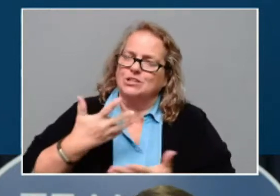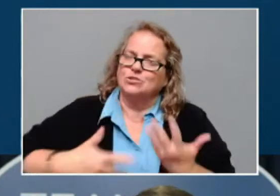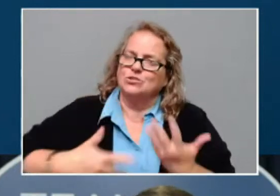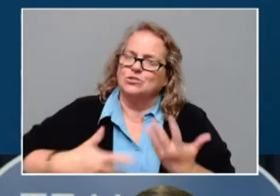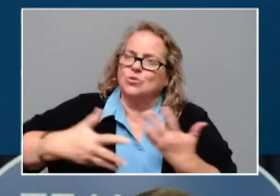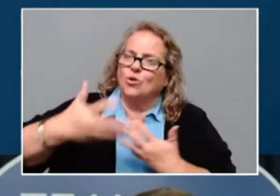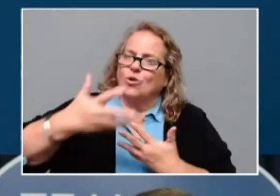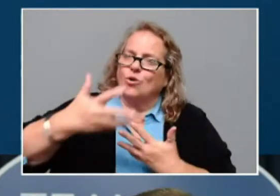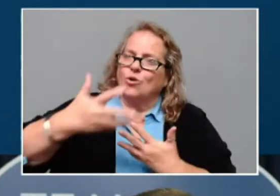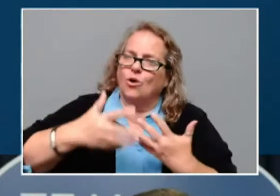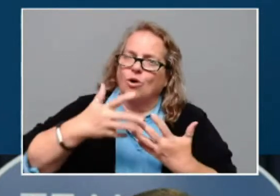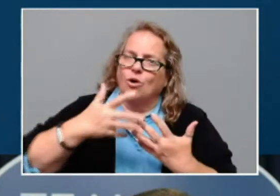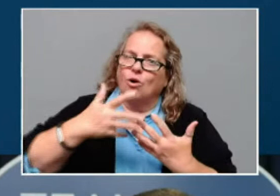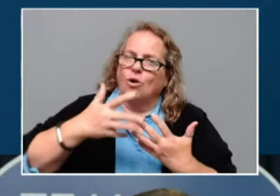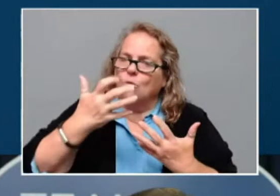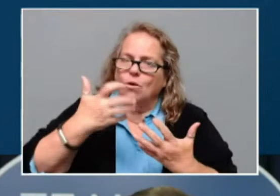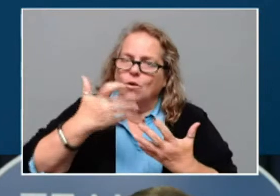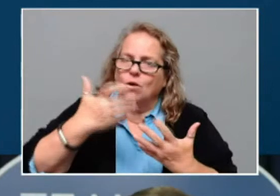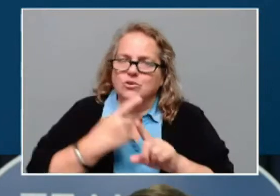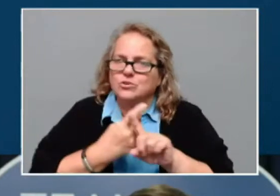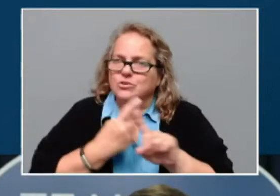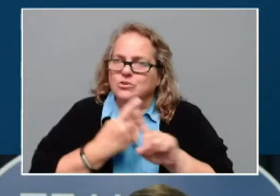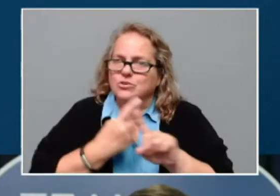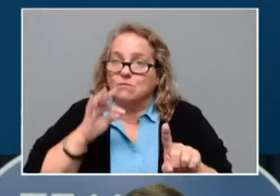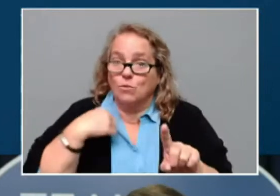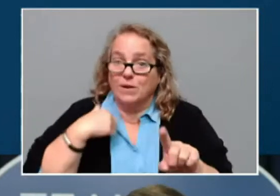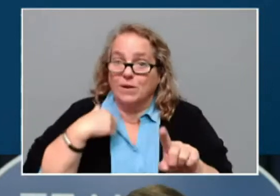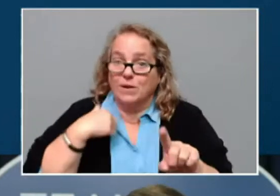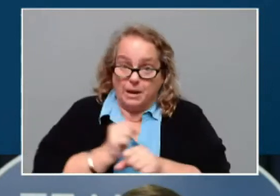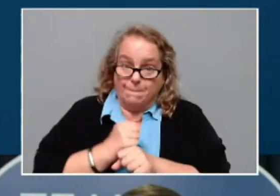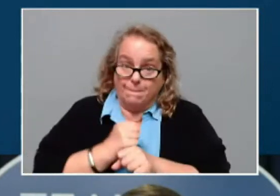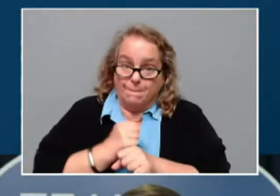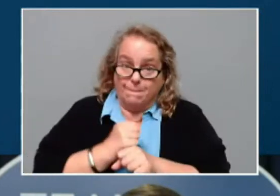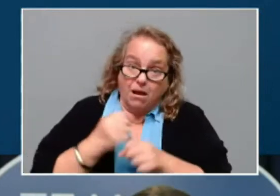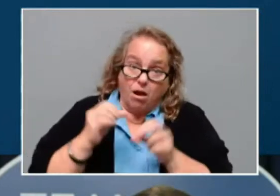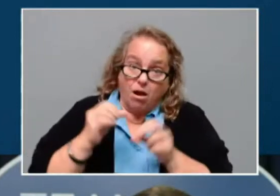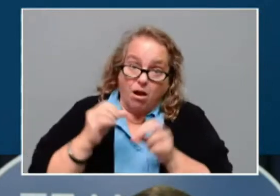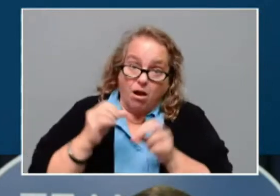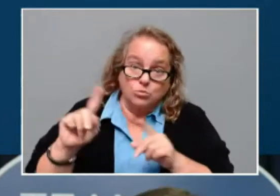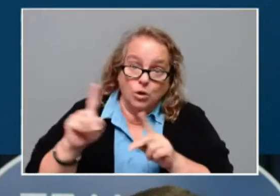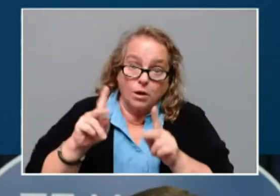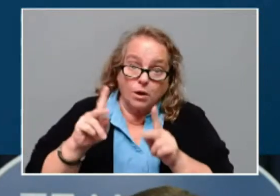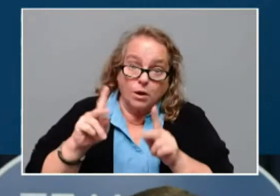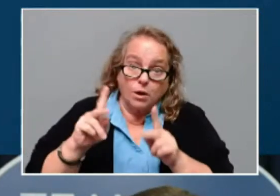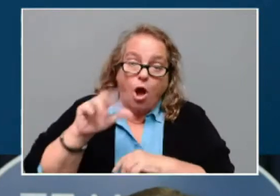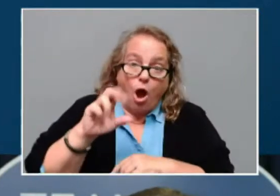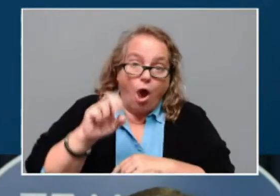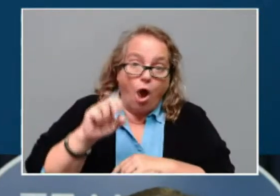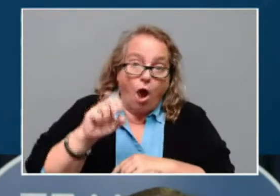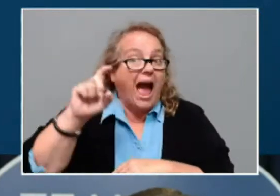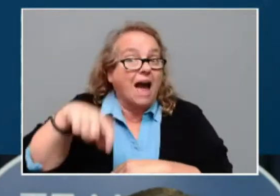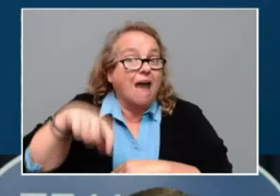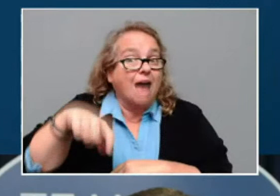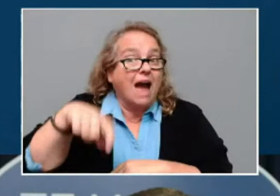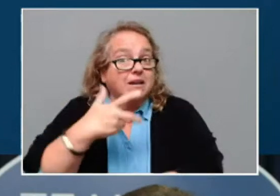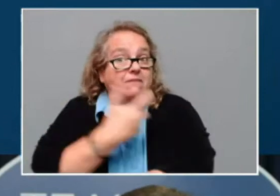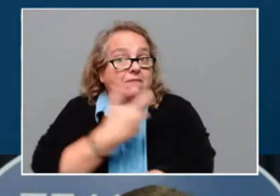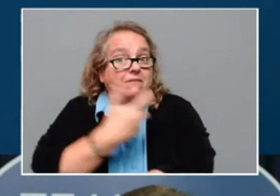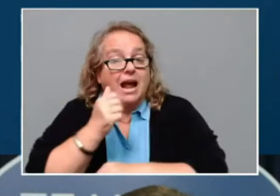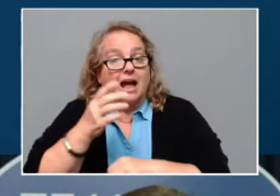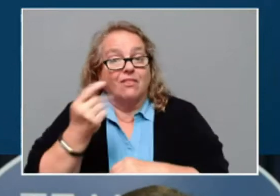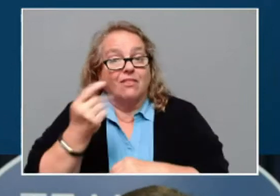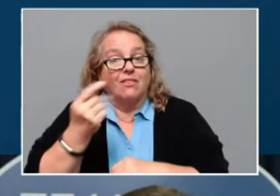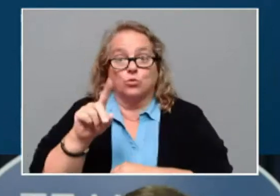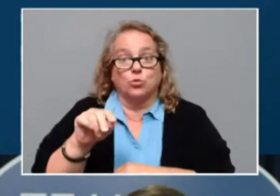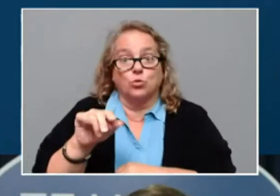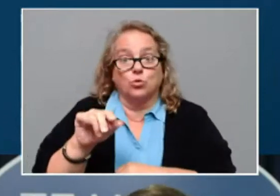distance. So if we can create opportunities where people are or have to be vaccinated and then can do that. I mean, if you're